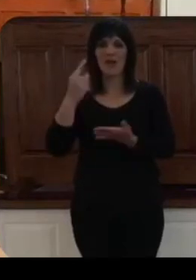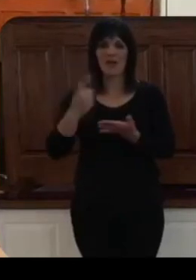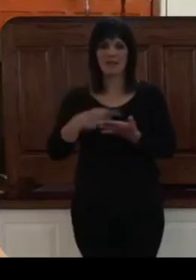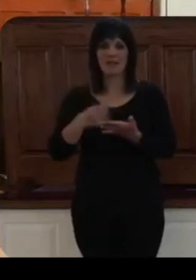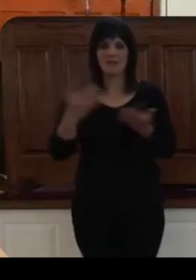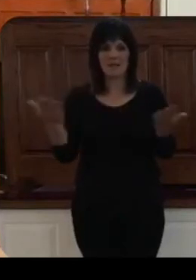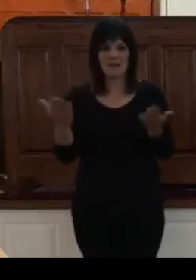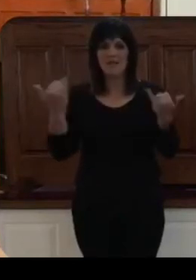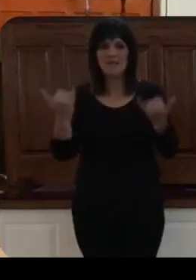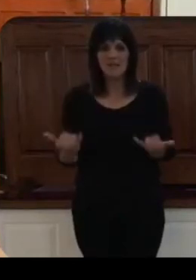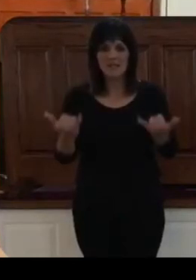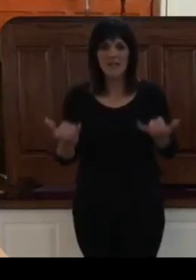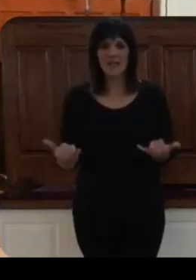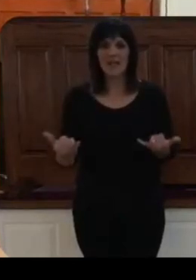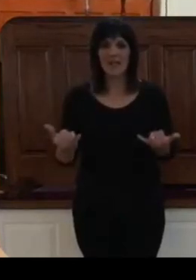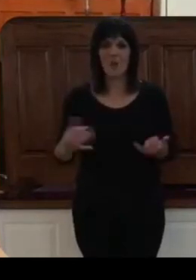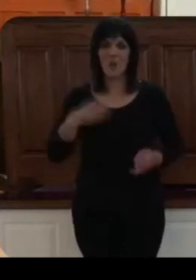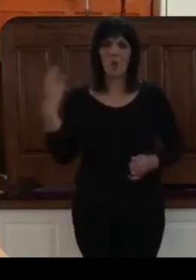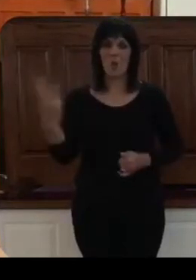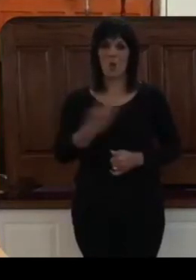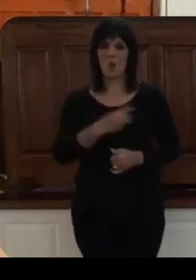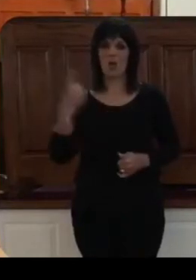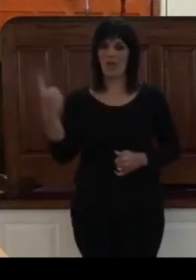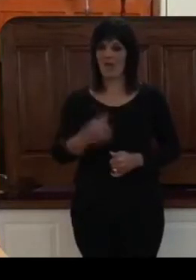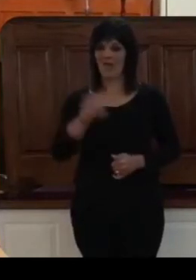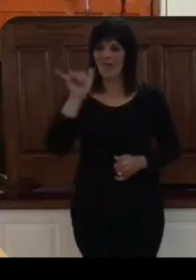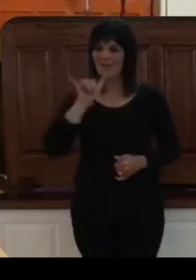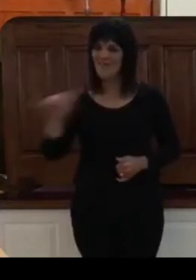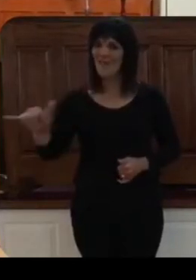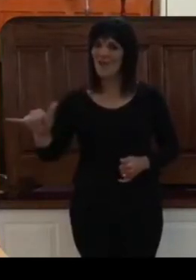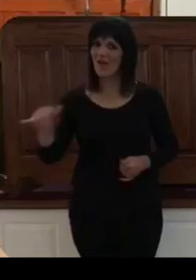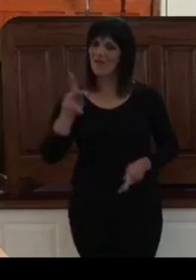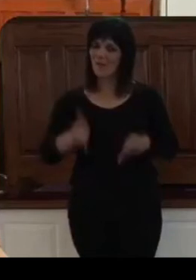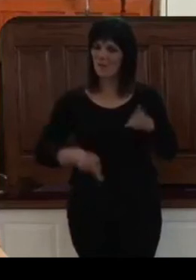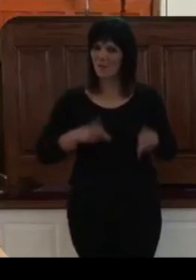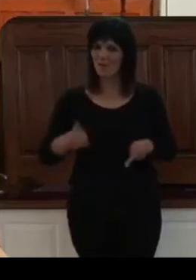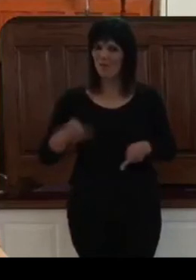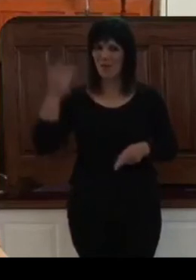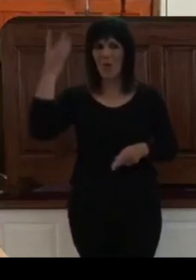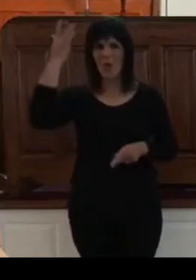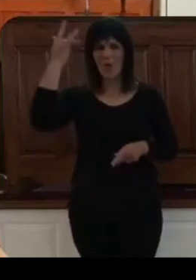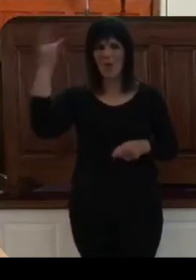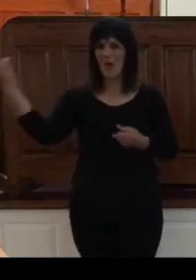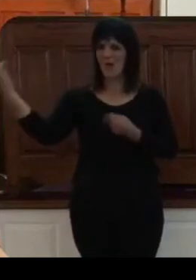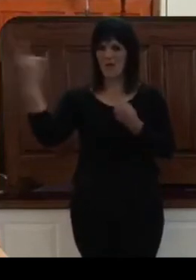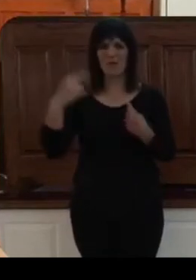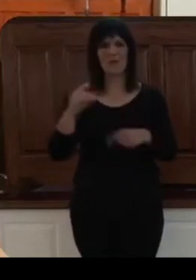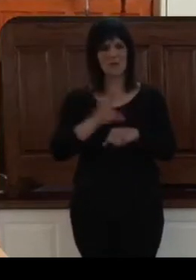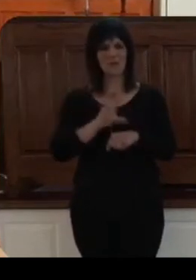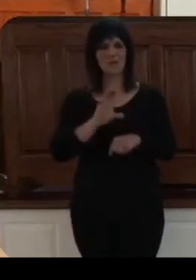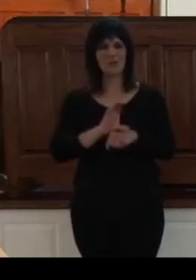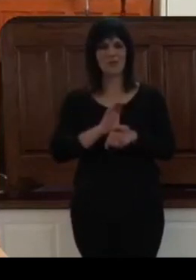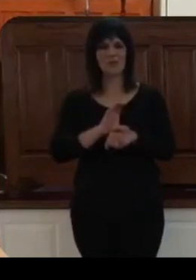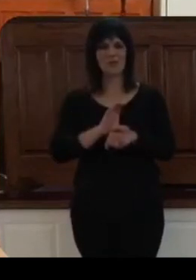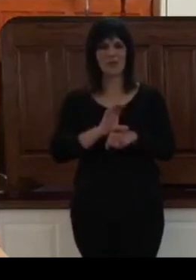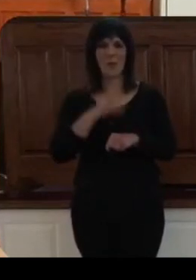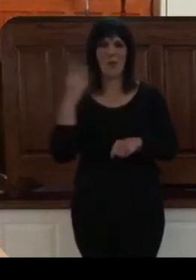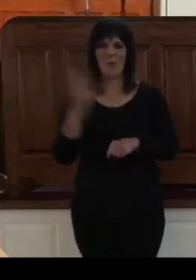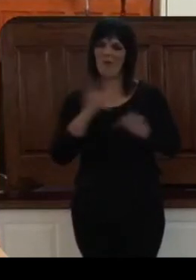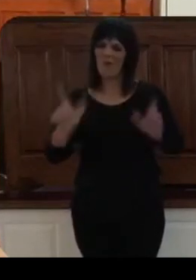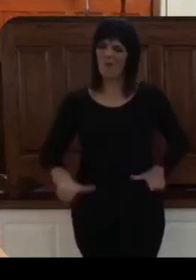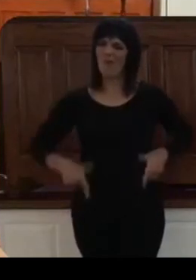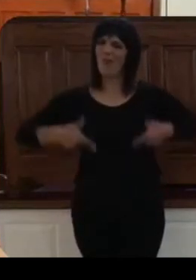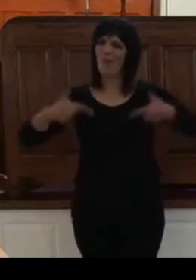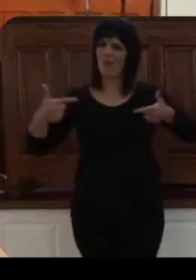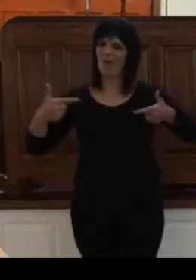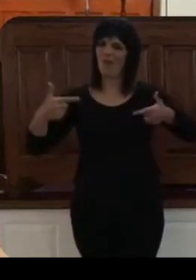You and I are eternal beings. That's why we come to church. We're trying to figure that out. All right, we will live somewhere